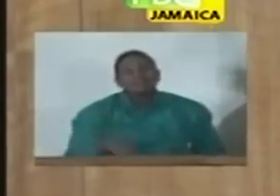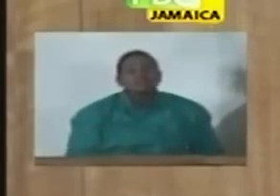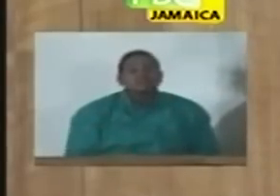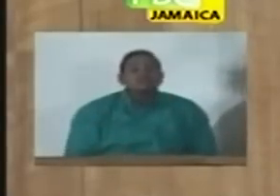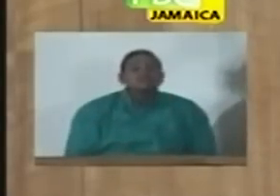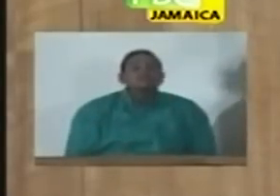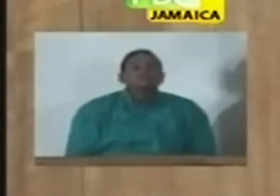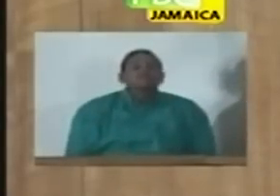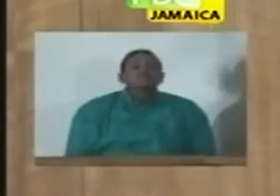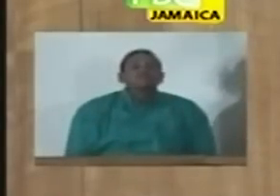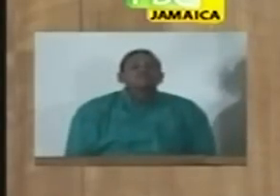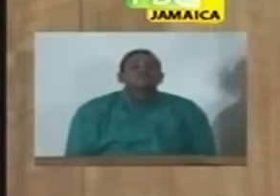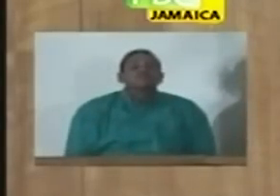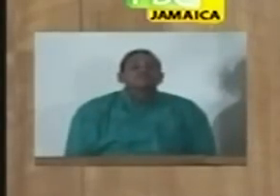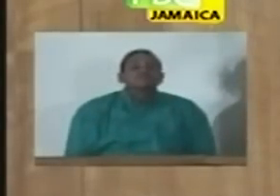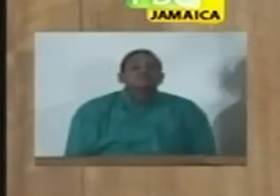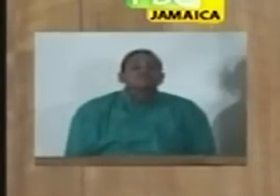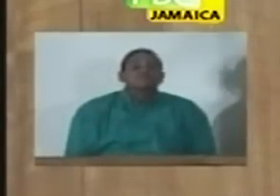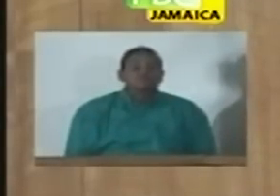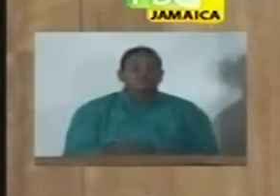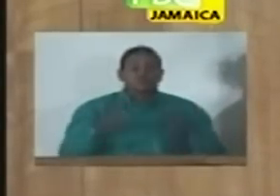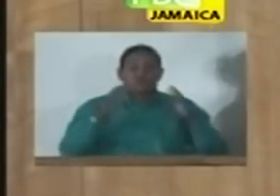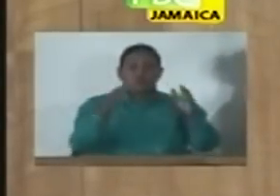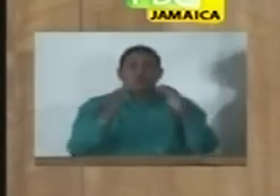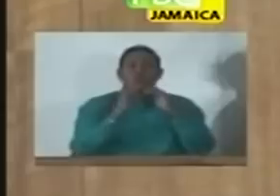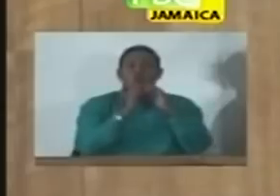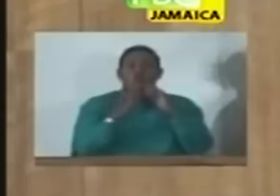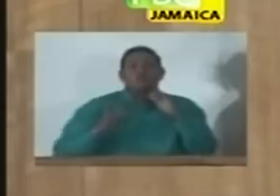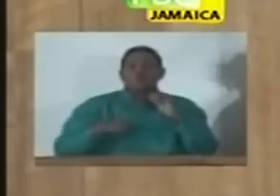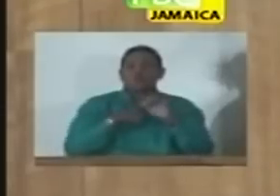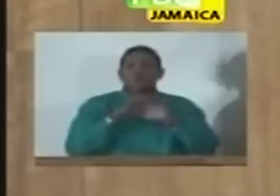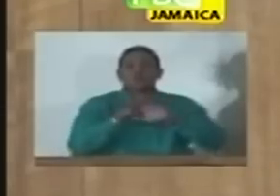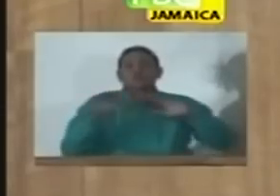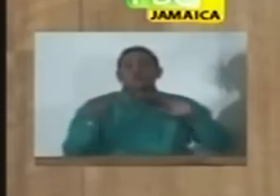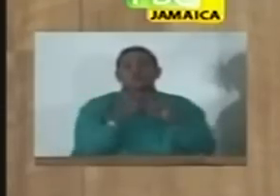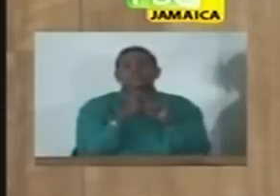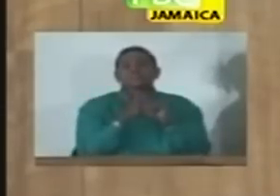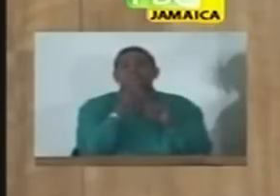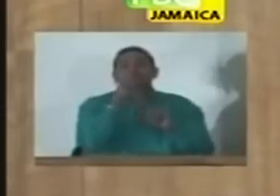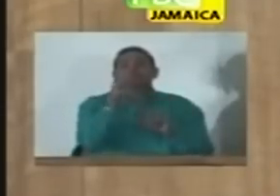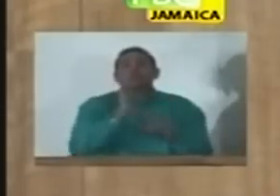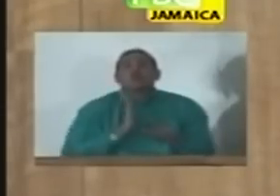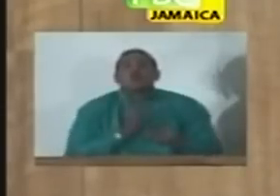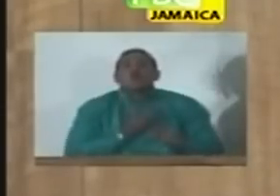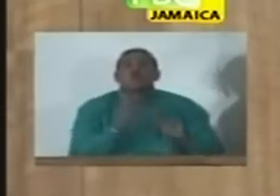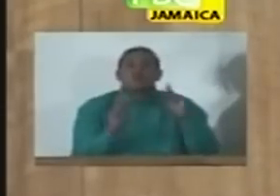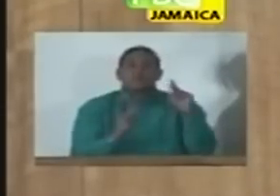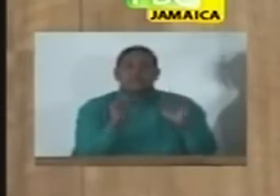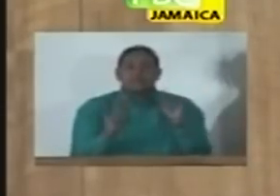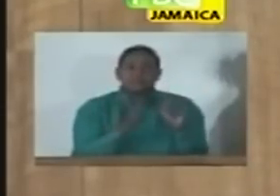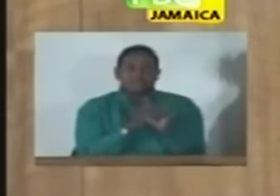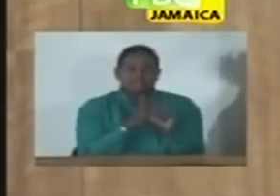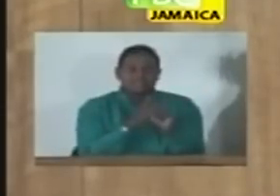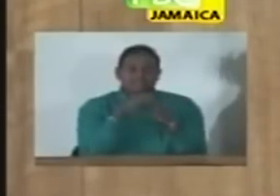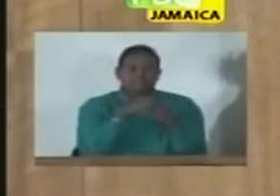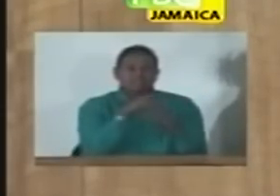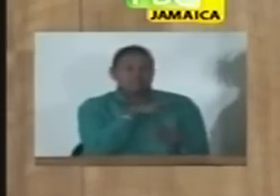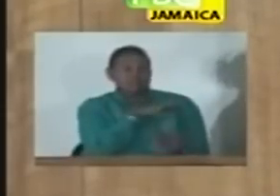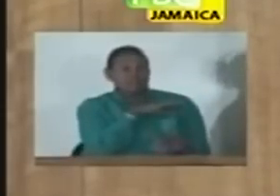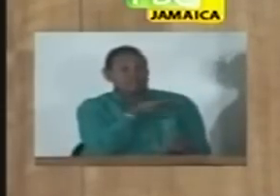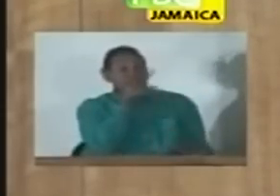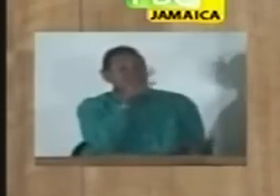in which we don't bring our people into the